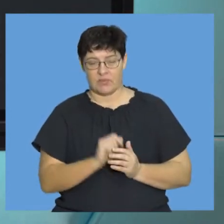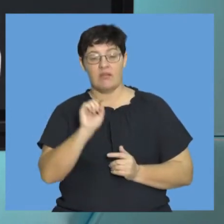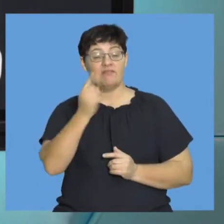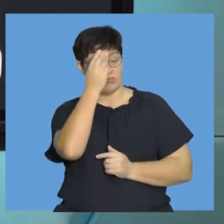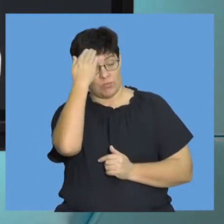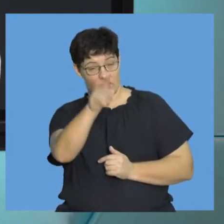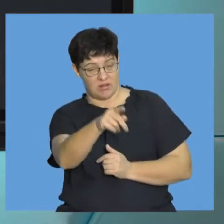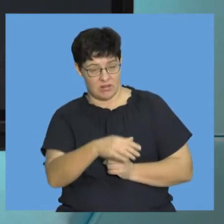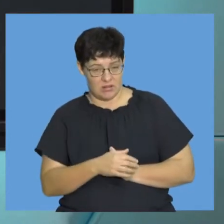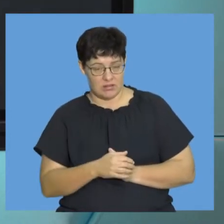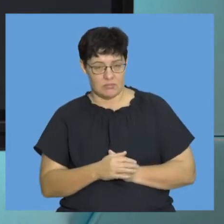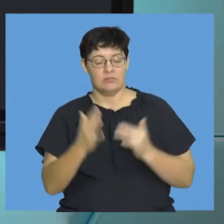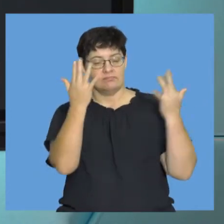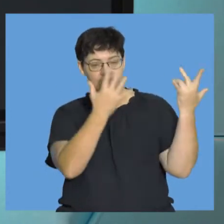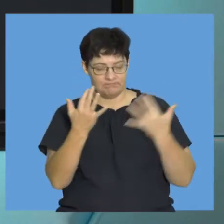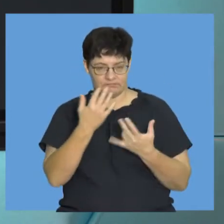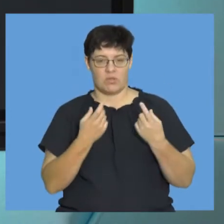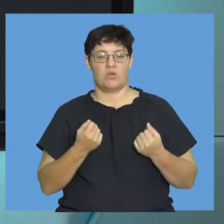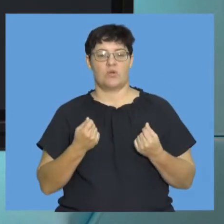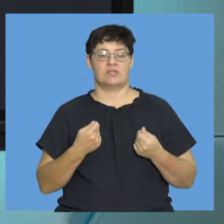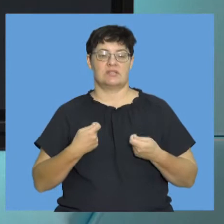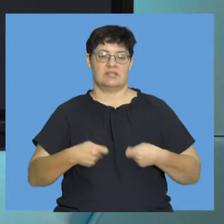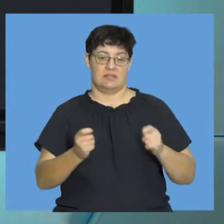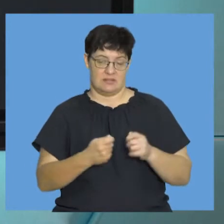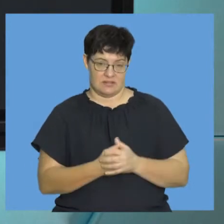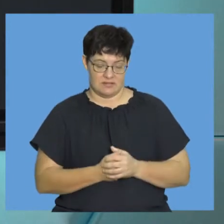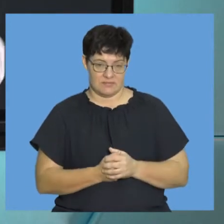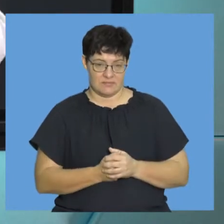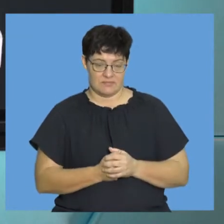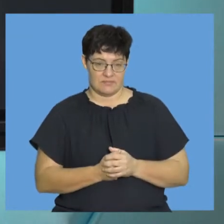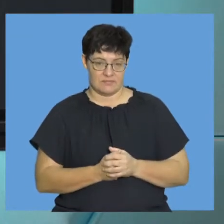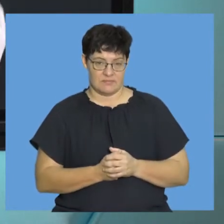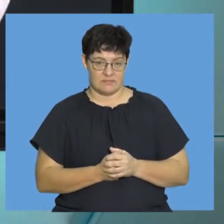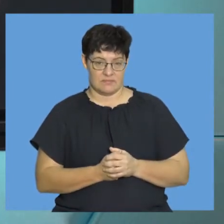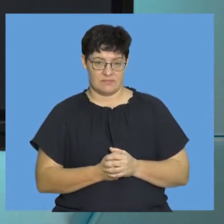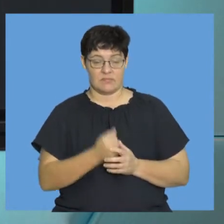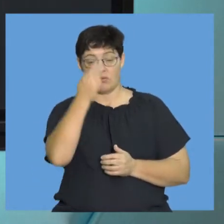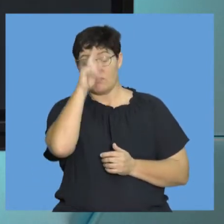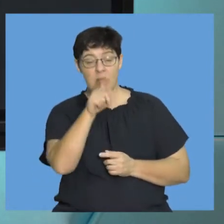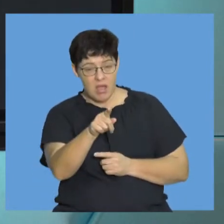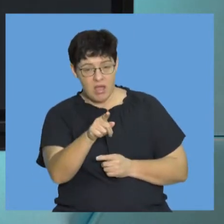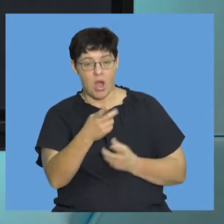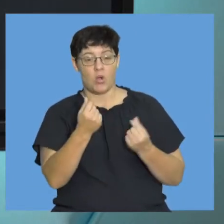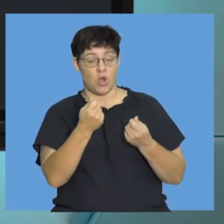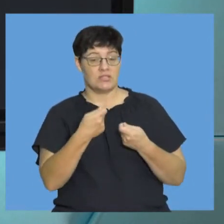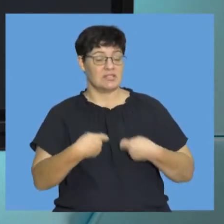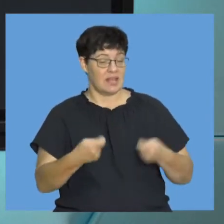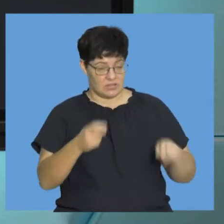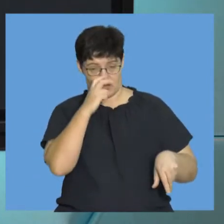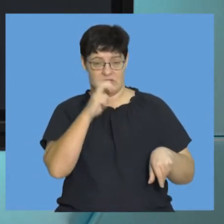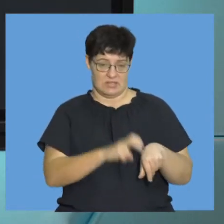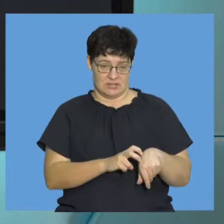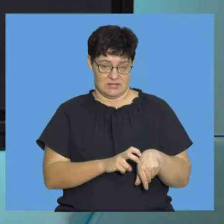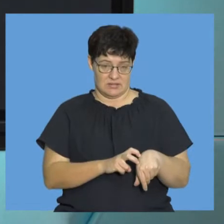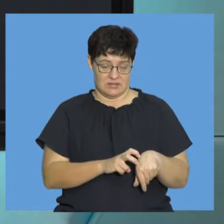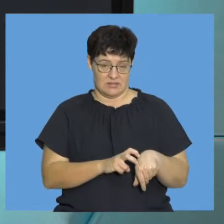is how to calculate your cost of sales. Remember, we need our cost of sales to